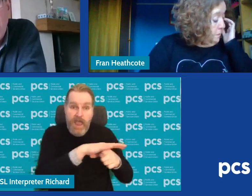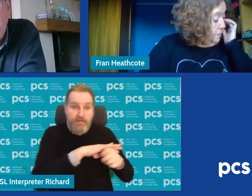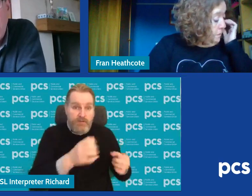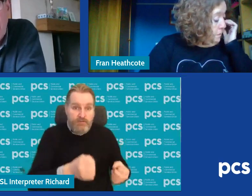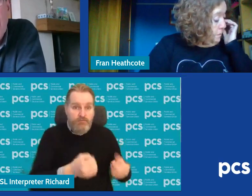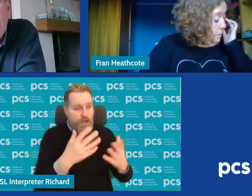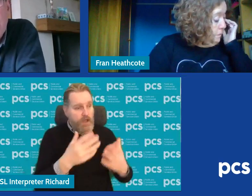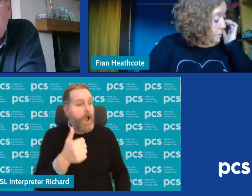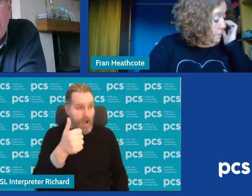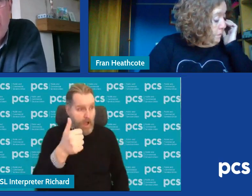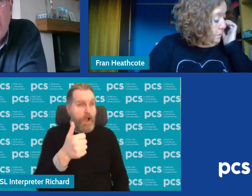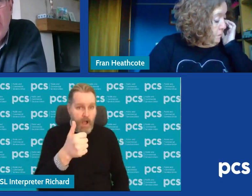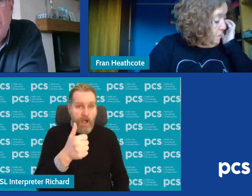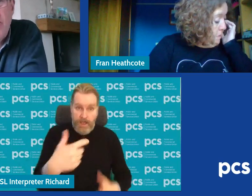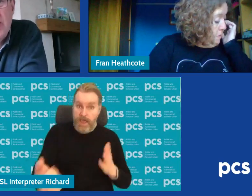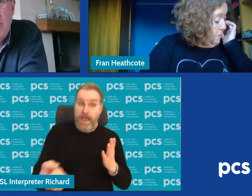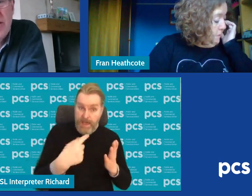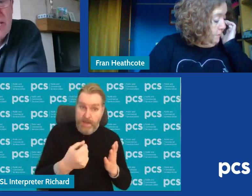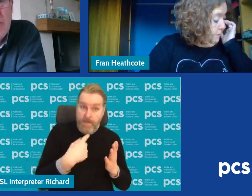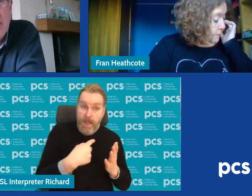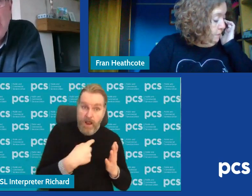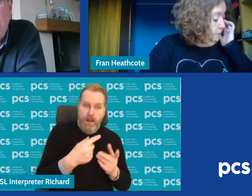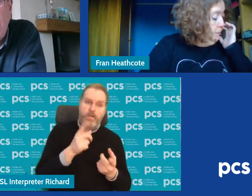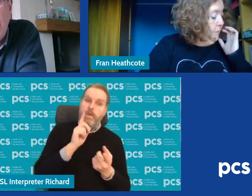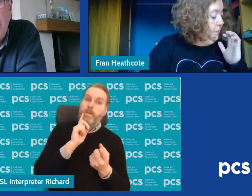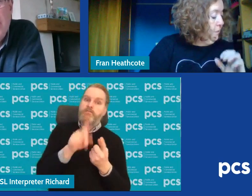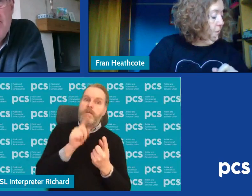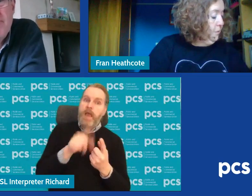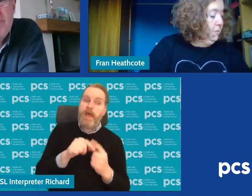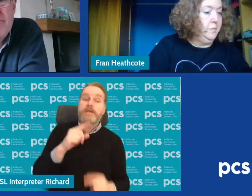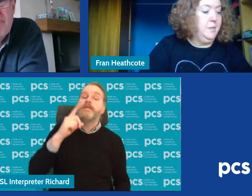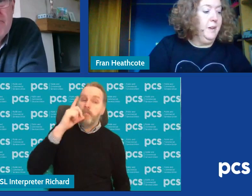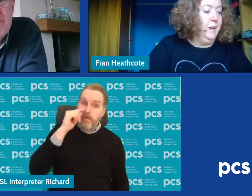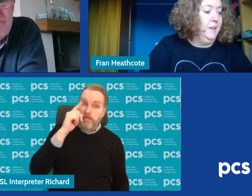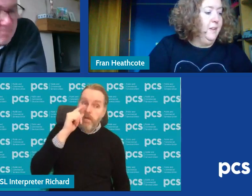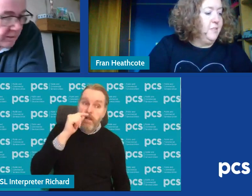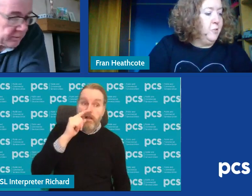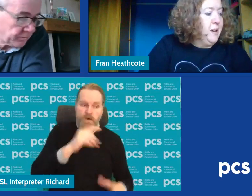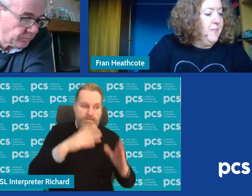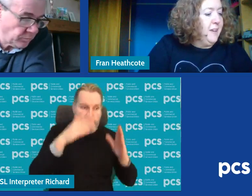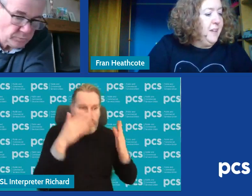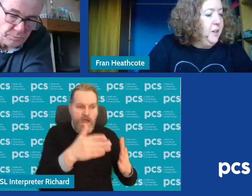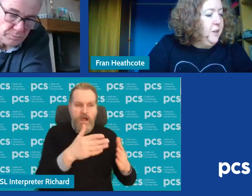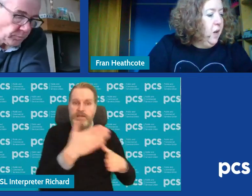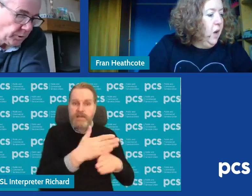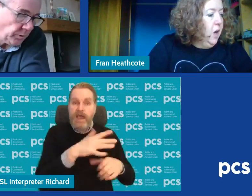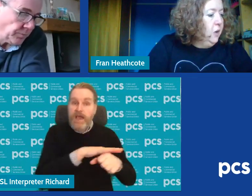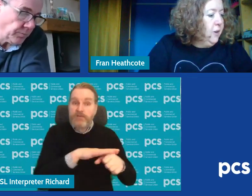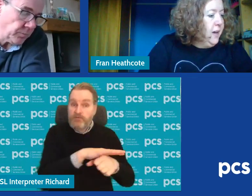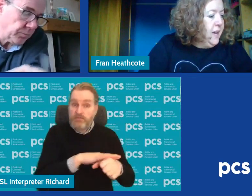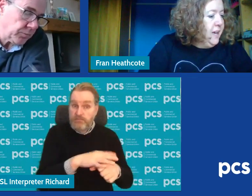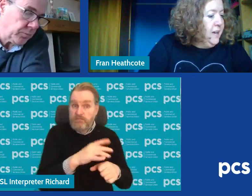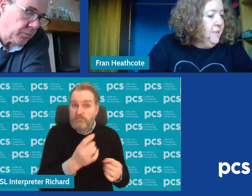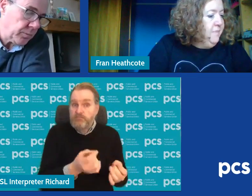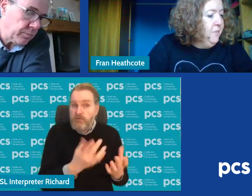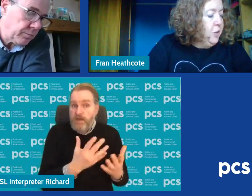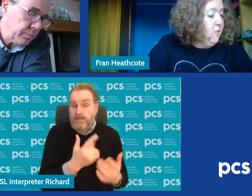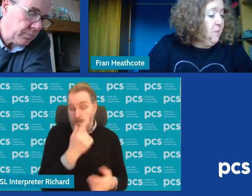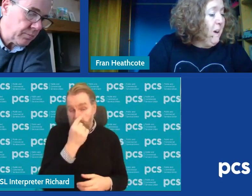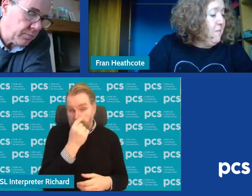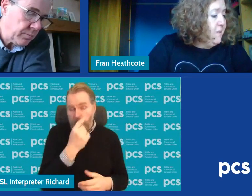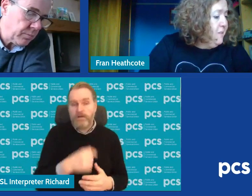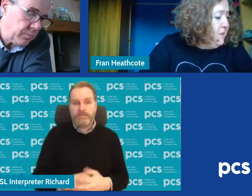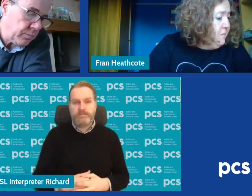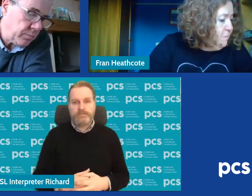that you get a reply as to whether or not that is feasible and can be built into our plans. That's great. Thank you. Okay.